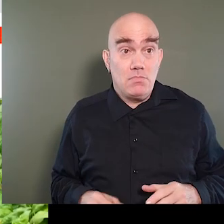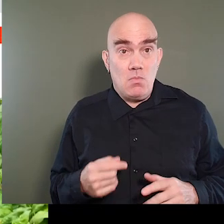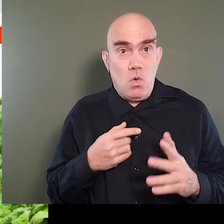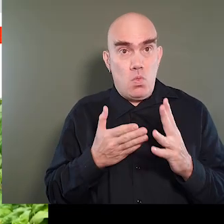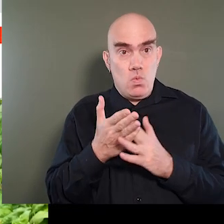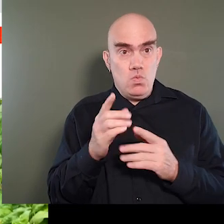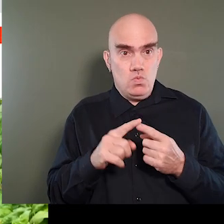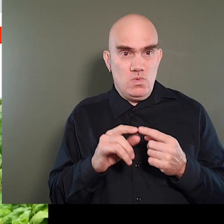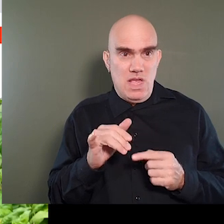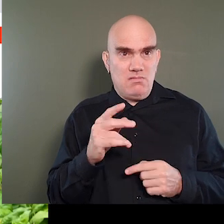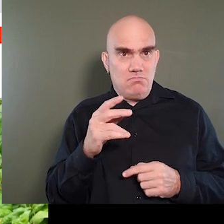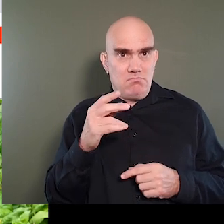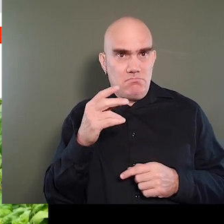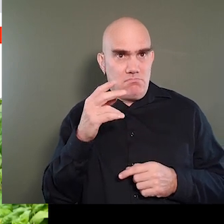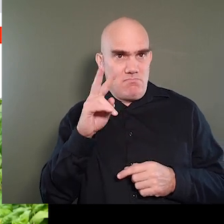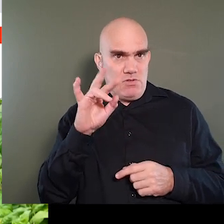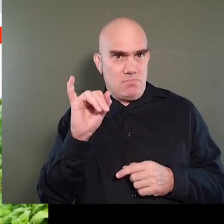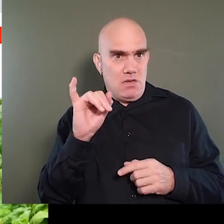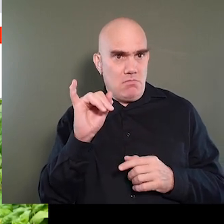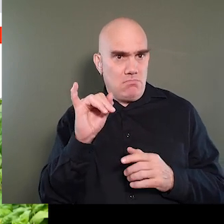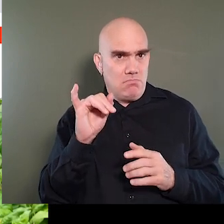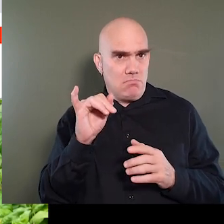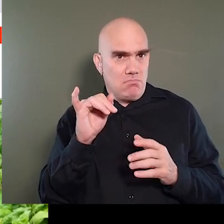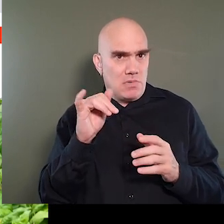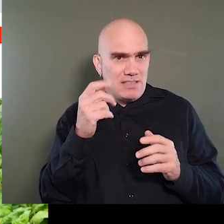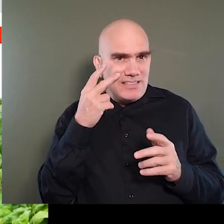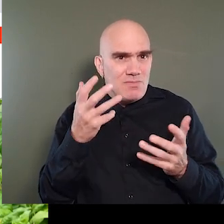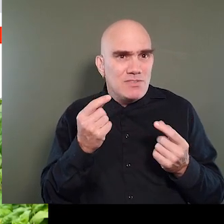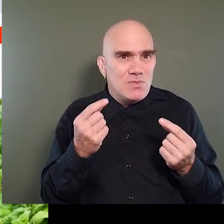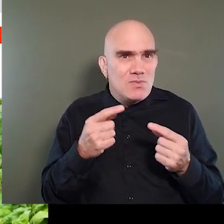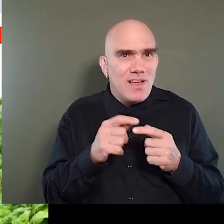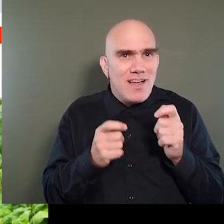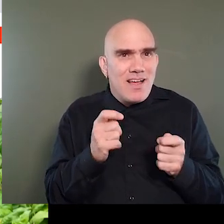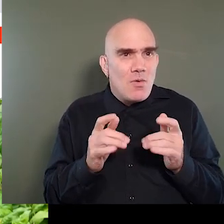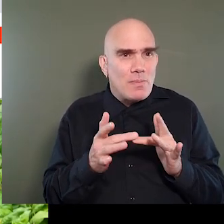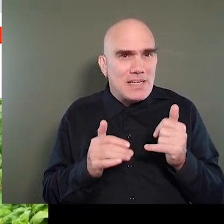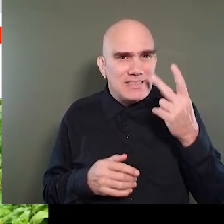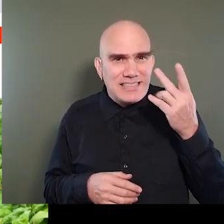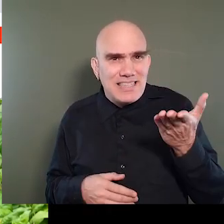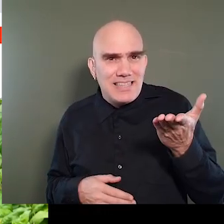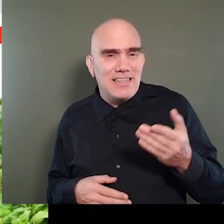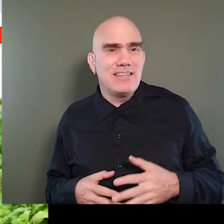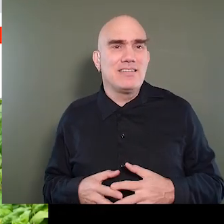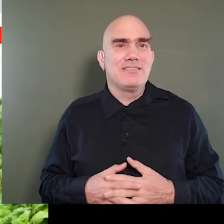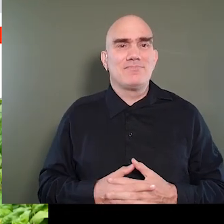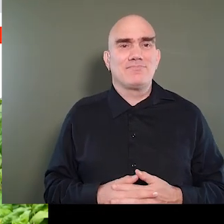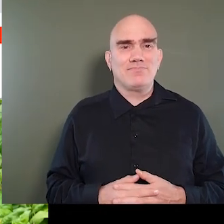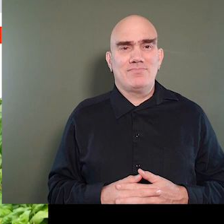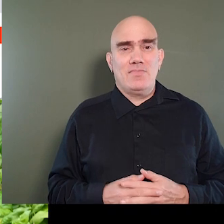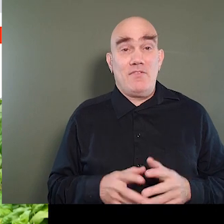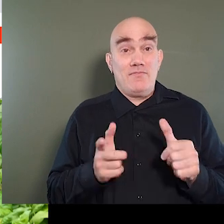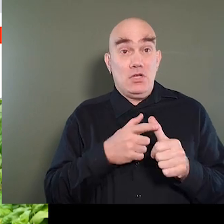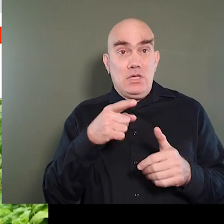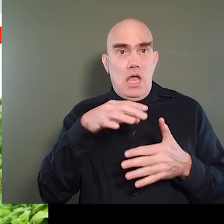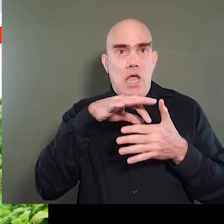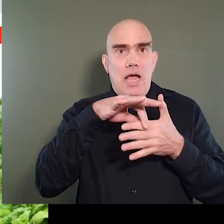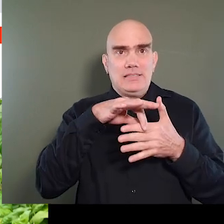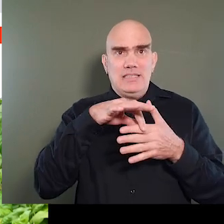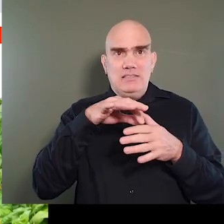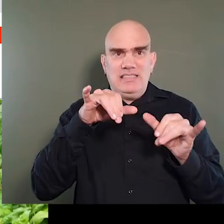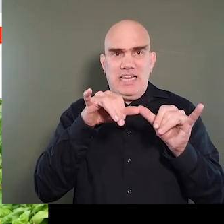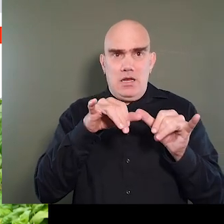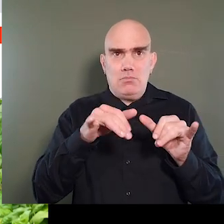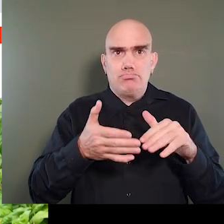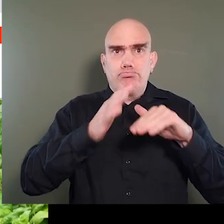go through, we can see exactly what it does to adjust the website. First, the content scaling has been